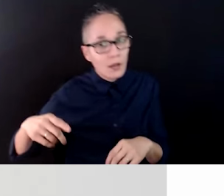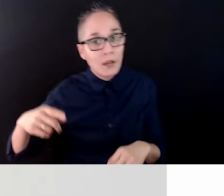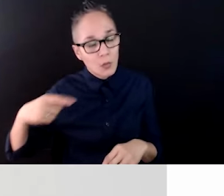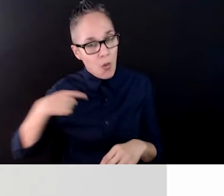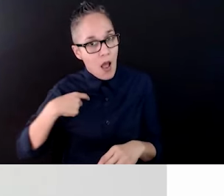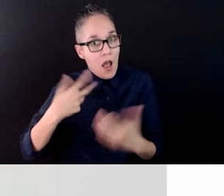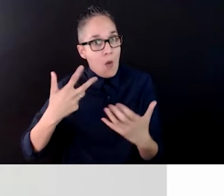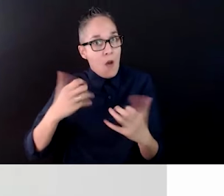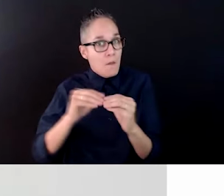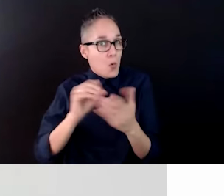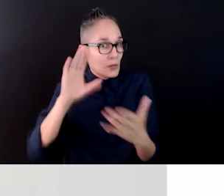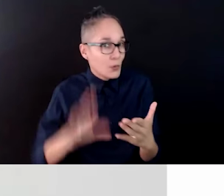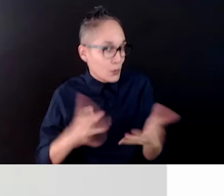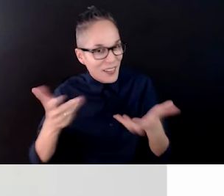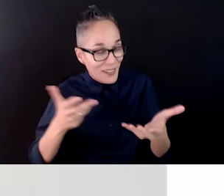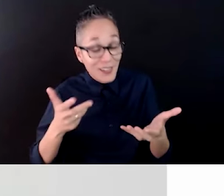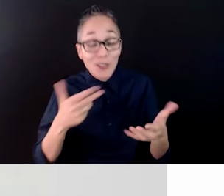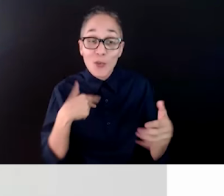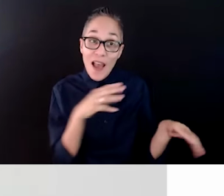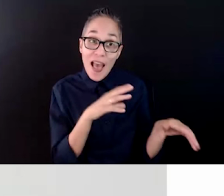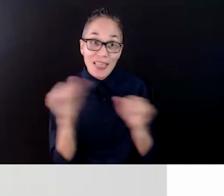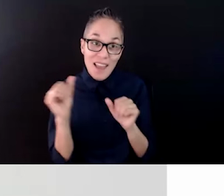interaction. And then I left my very cushiony,